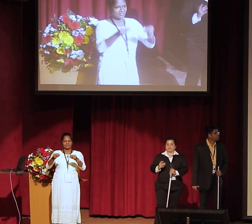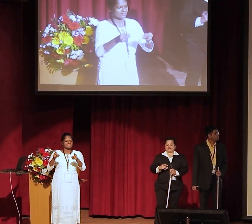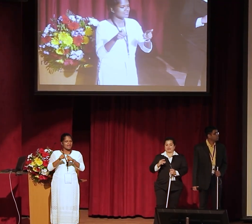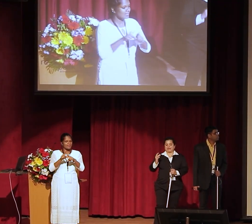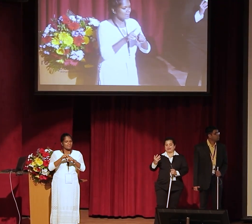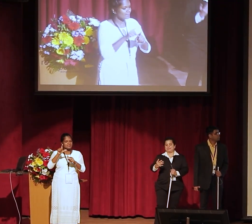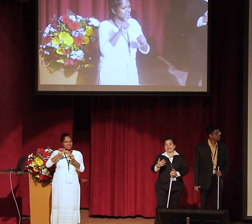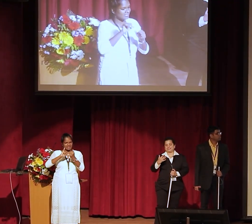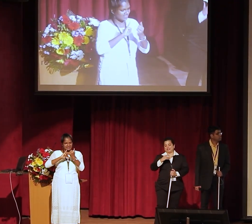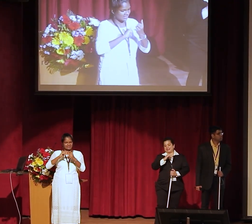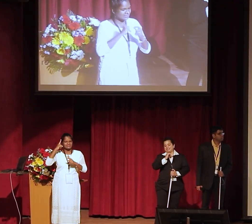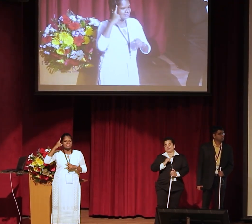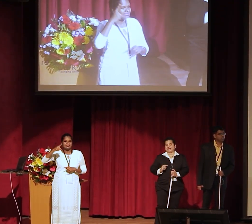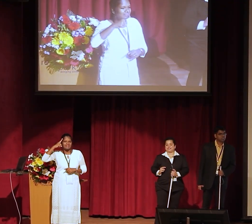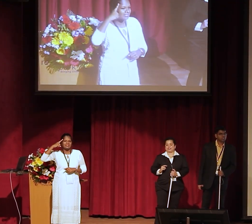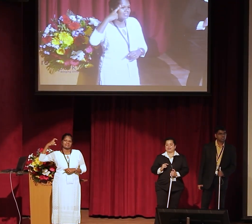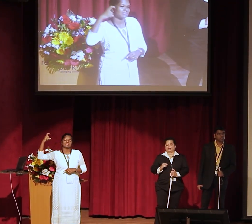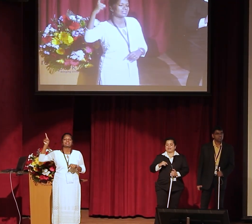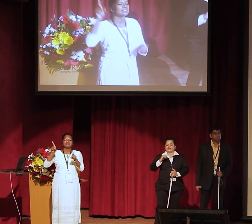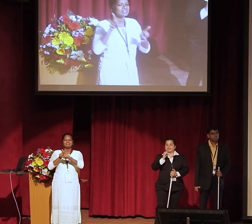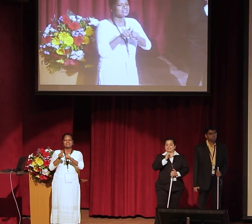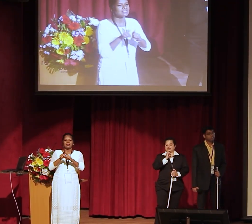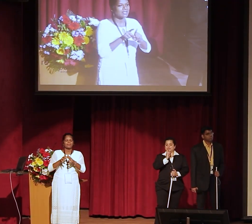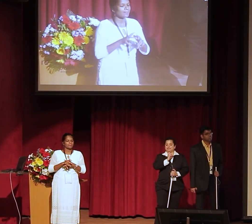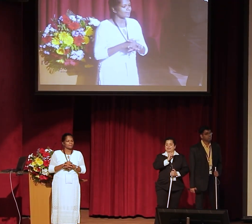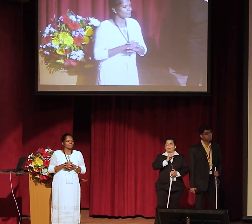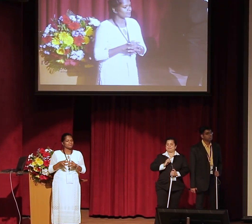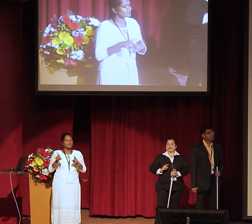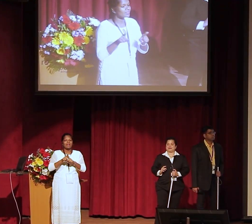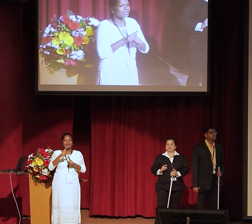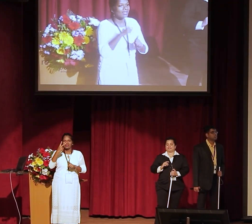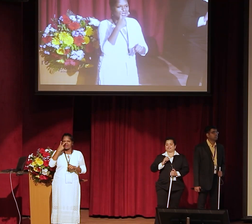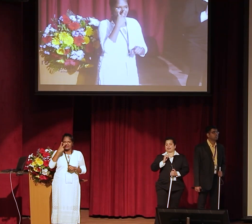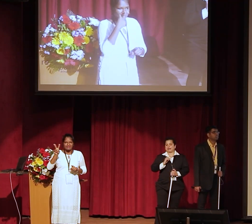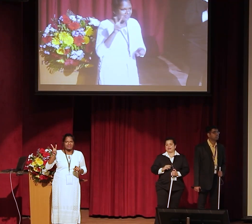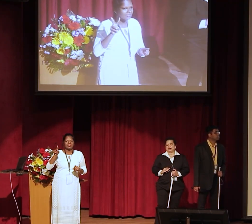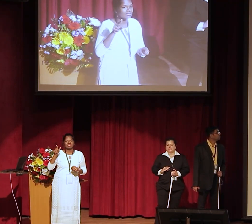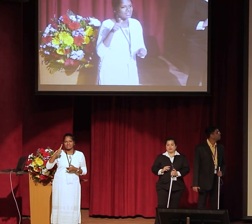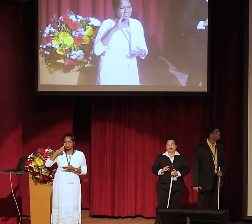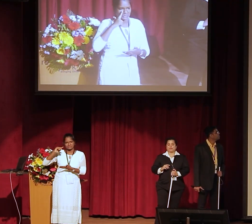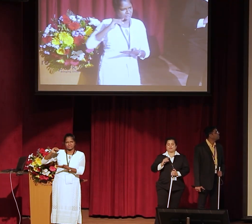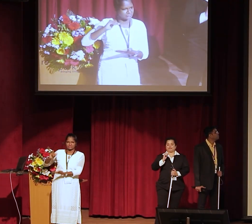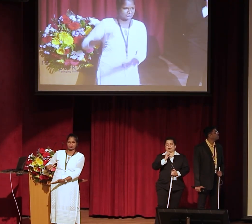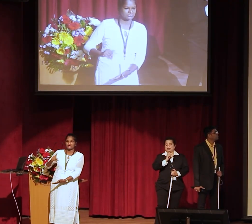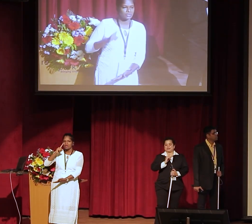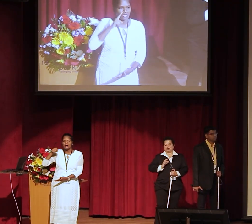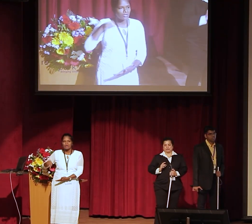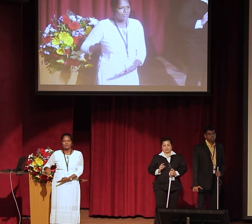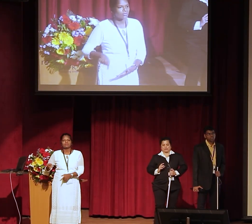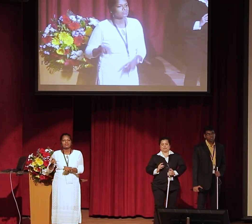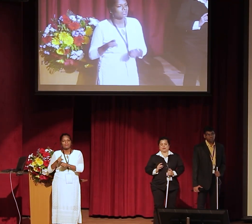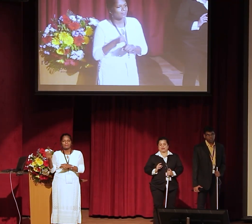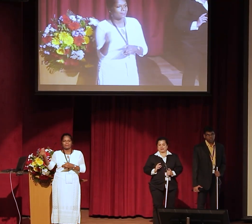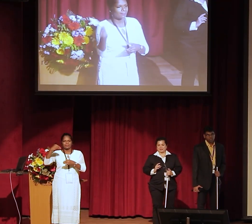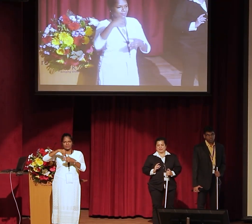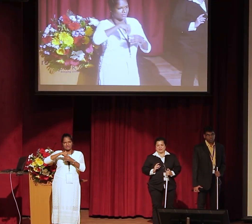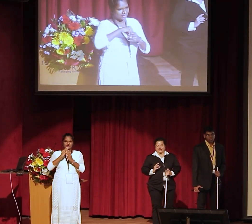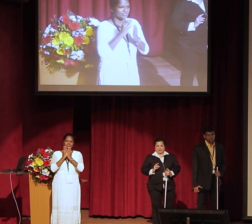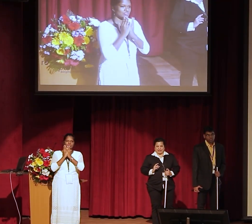case and let us imagine there's this visually impaired child who goes to an inclusive